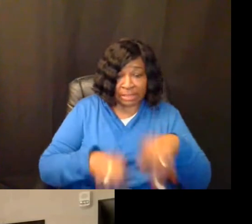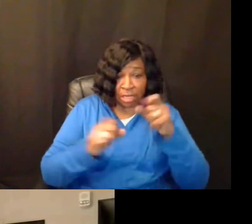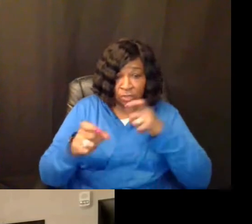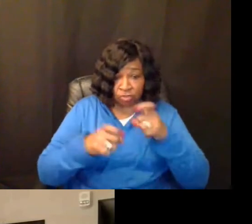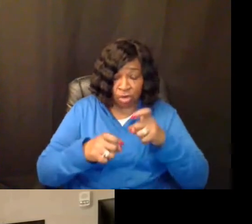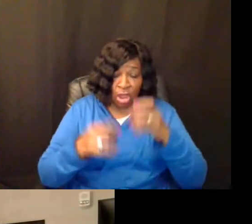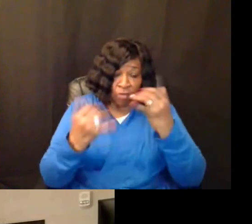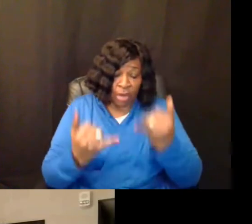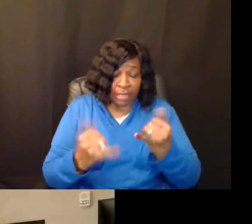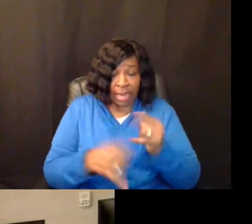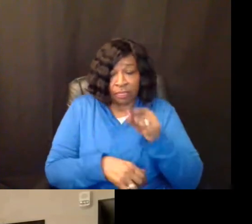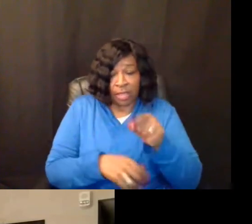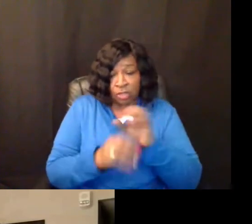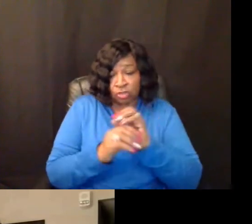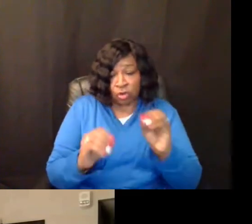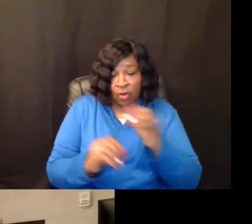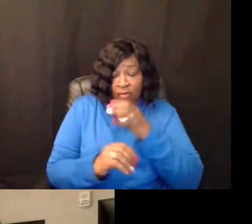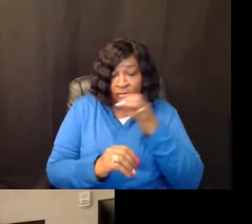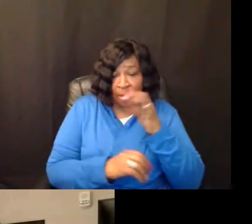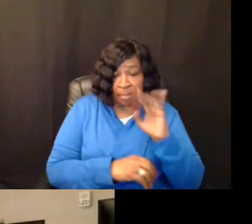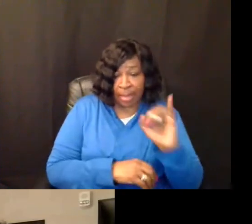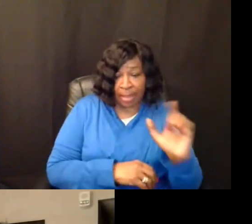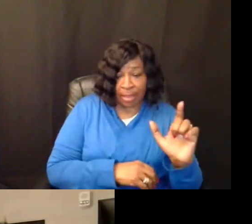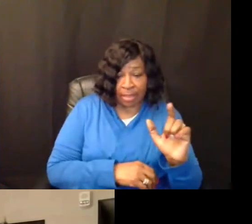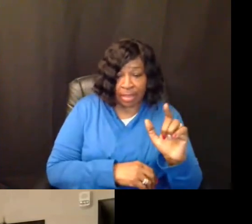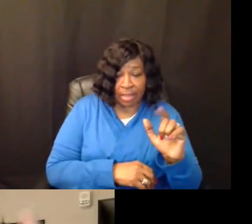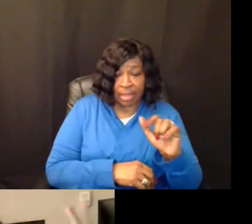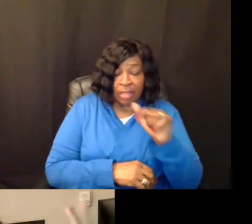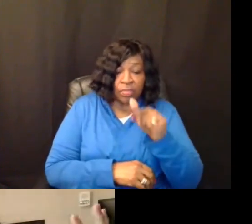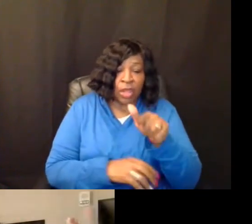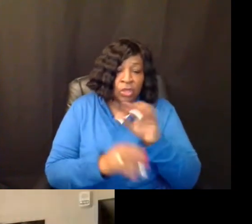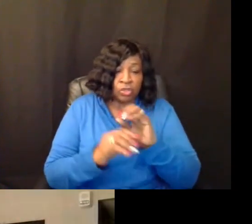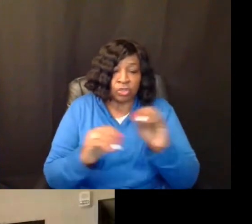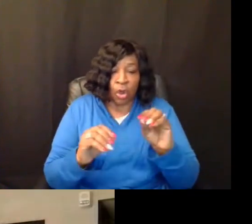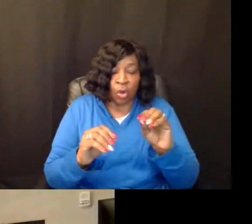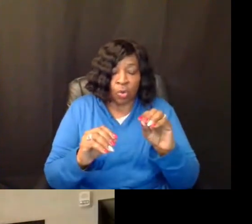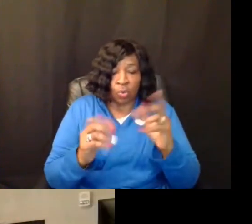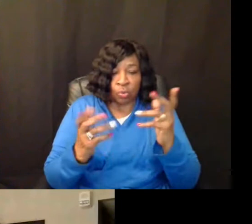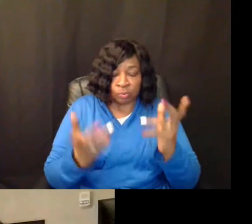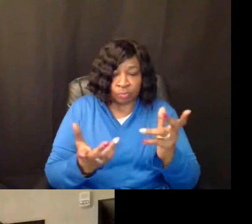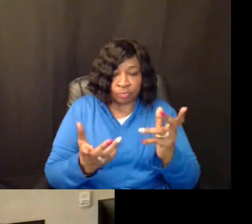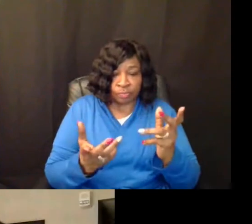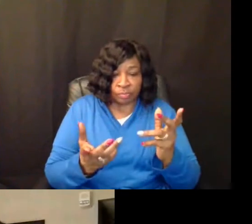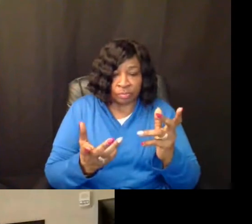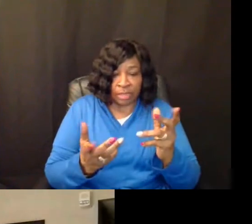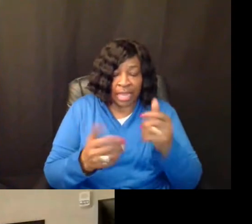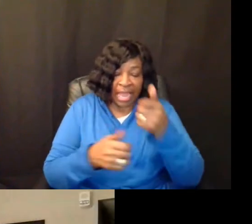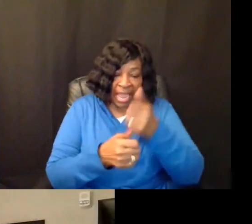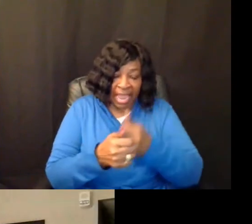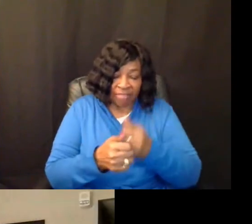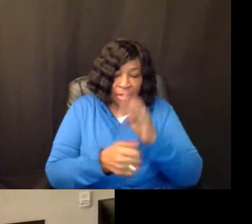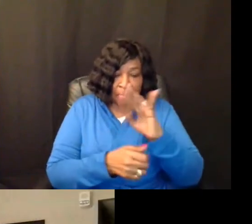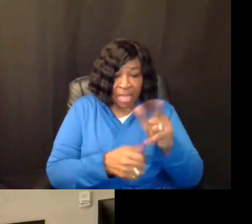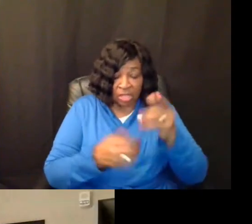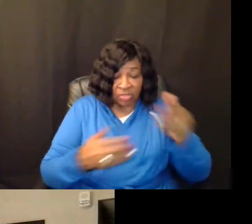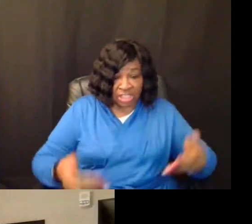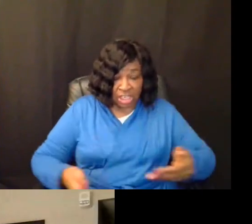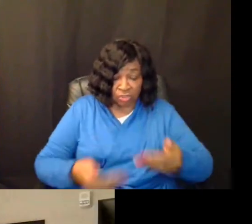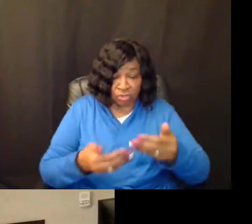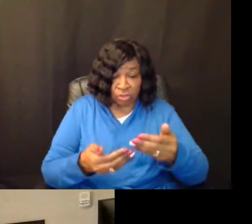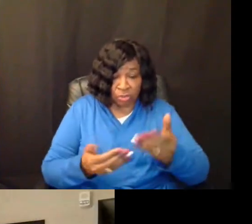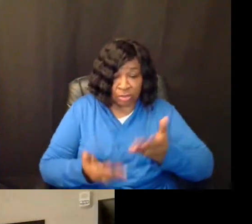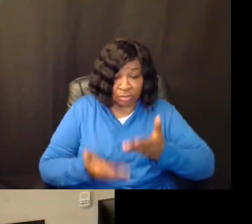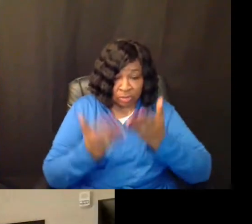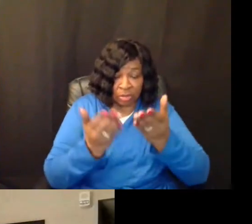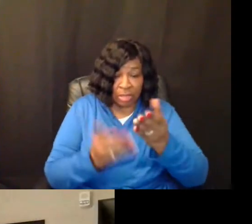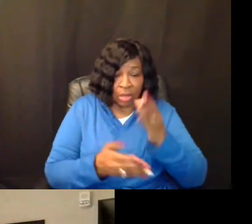is no Farm Bill, right? There is no, every bill that's introduced is by default